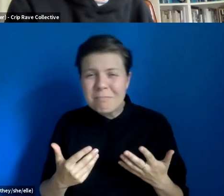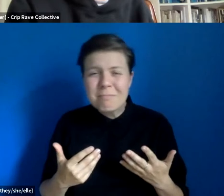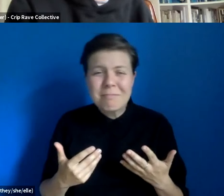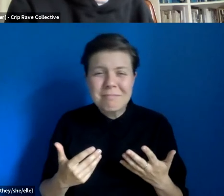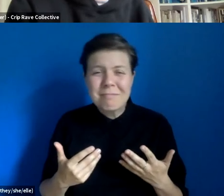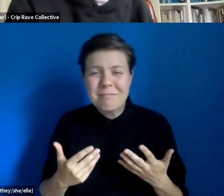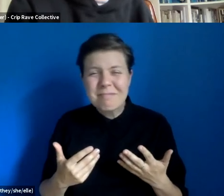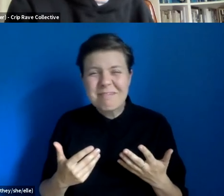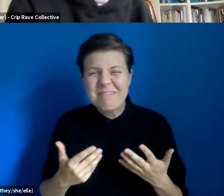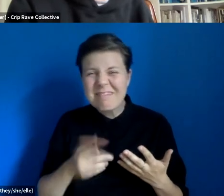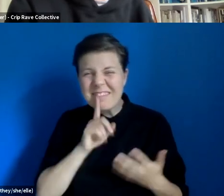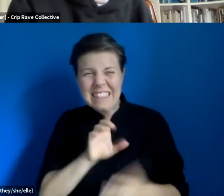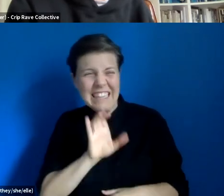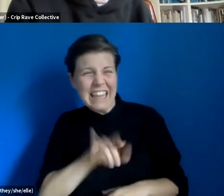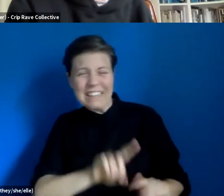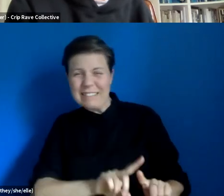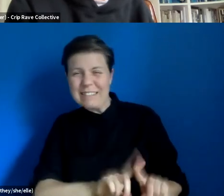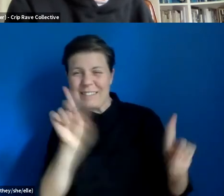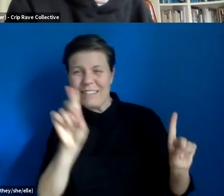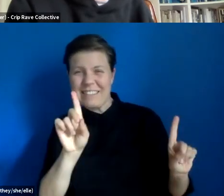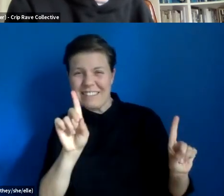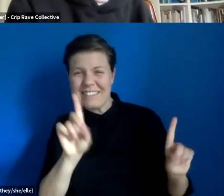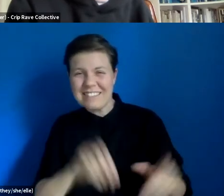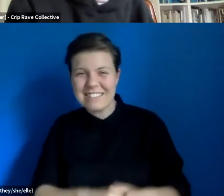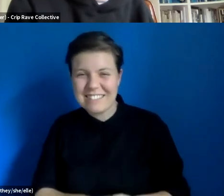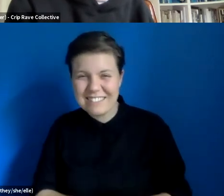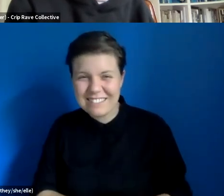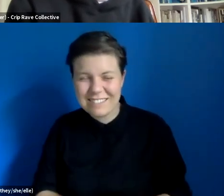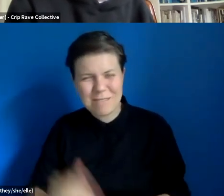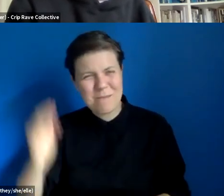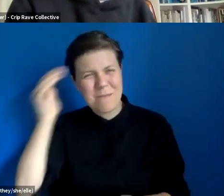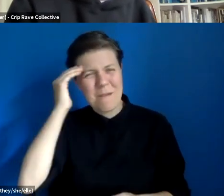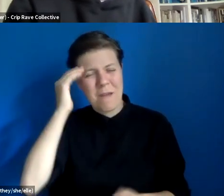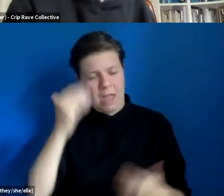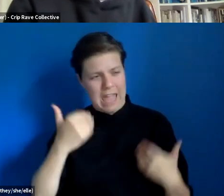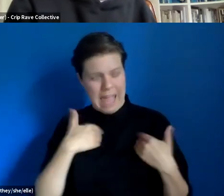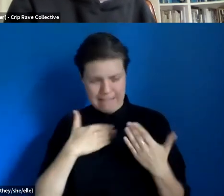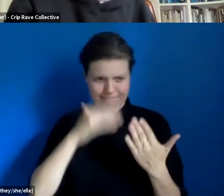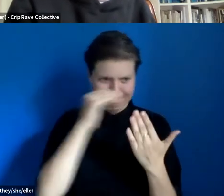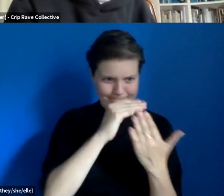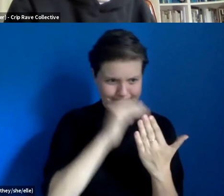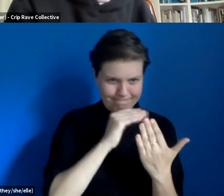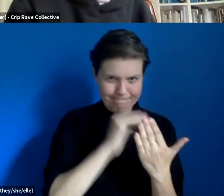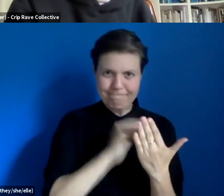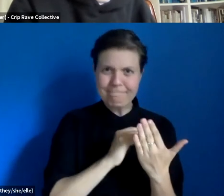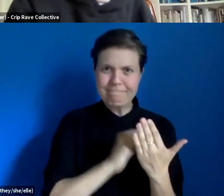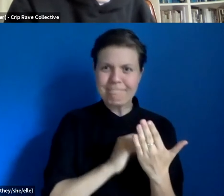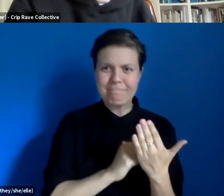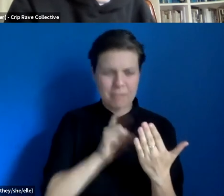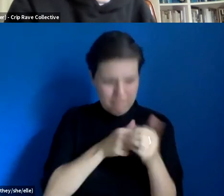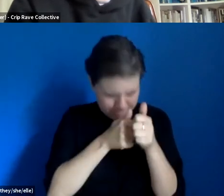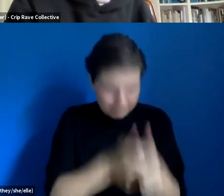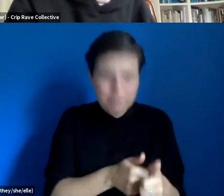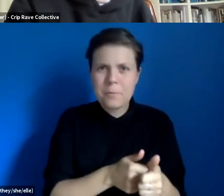it's quite different. It's like there's a recipe book that has to be, you know, taken as a starting